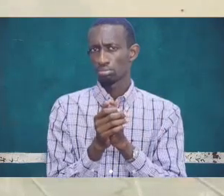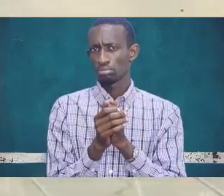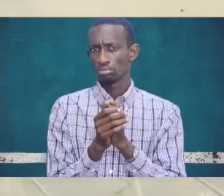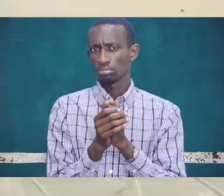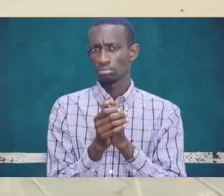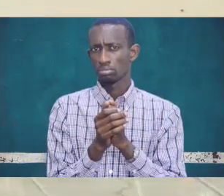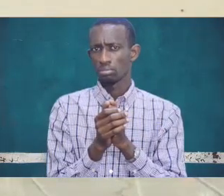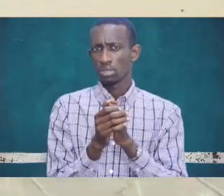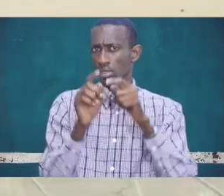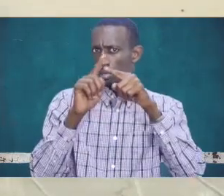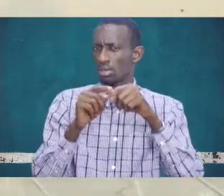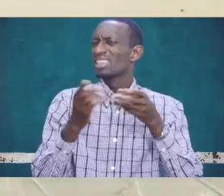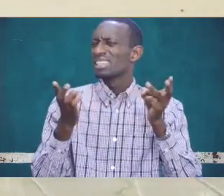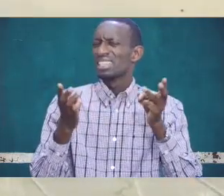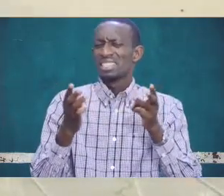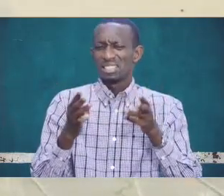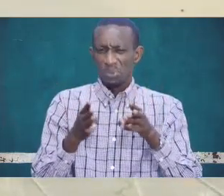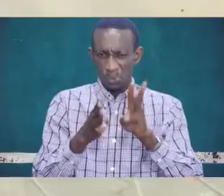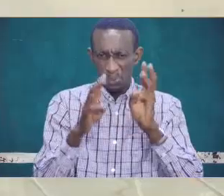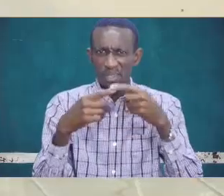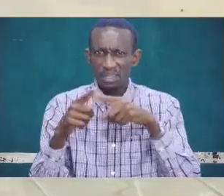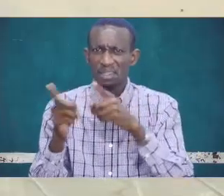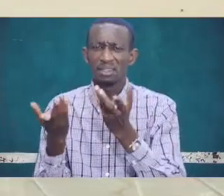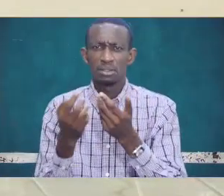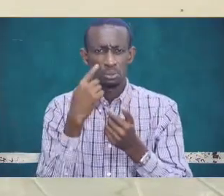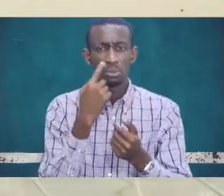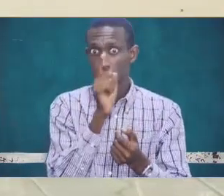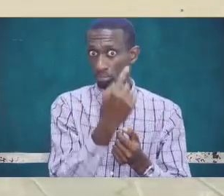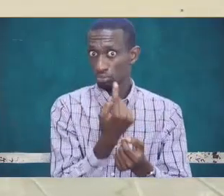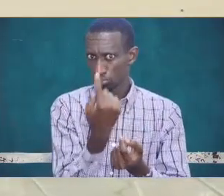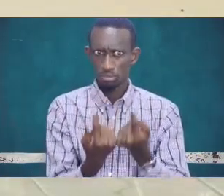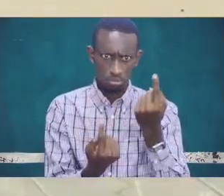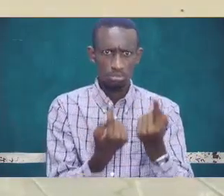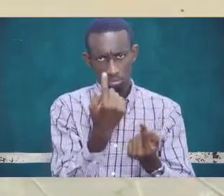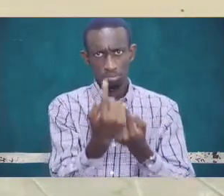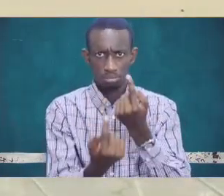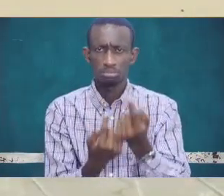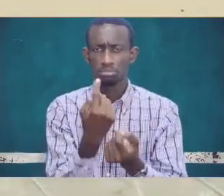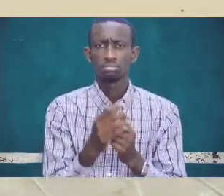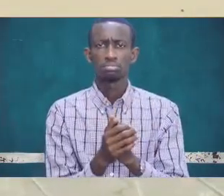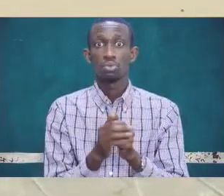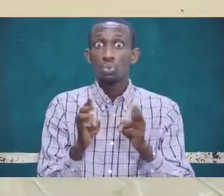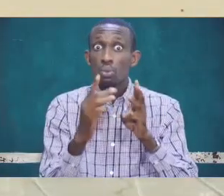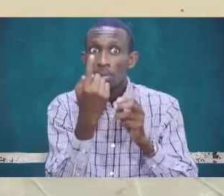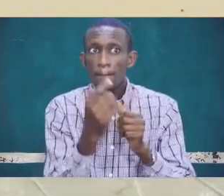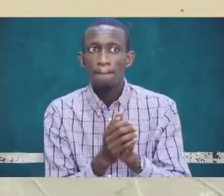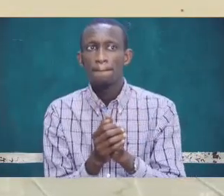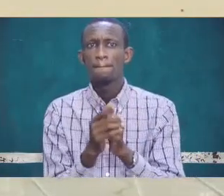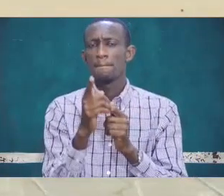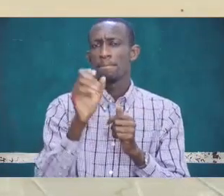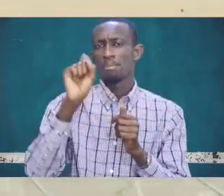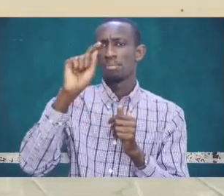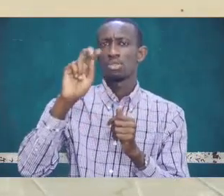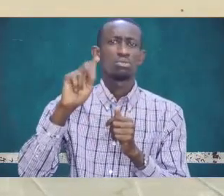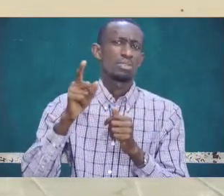I said there are several methods we'll have to look at one by one. So this is one of the methods. This is very